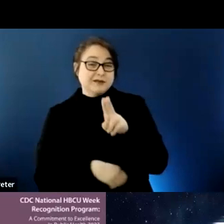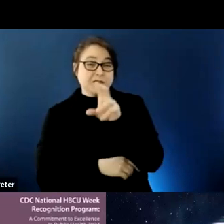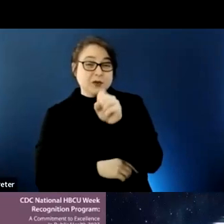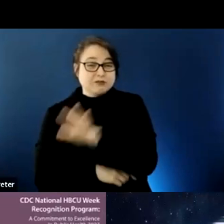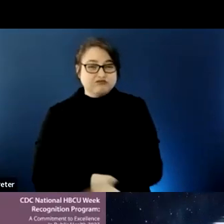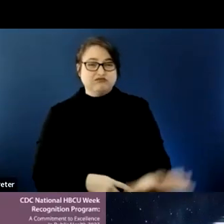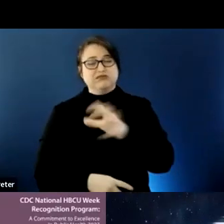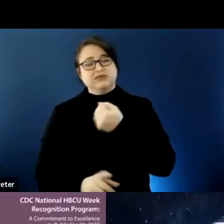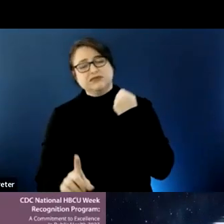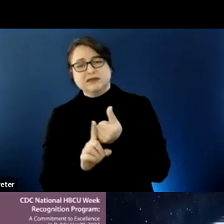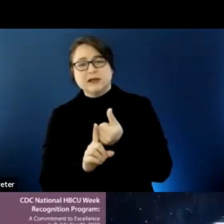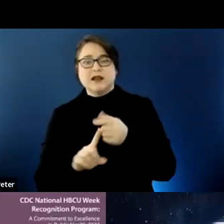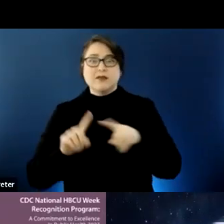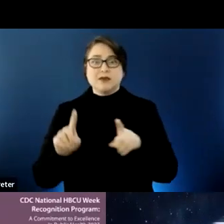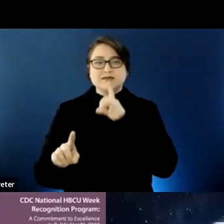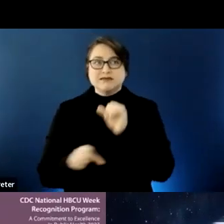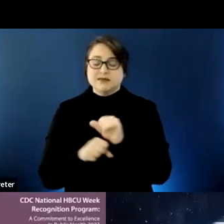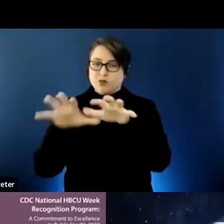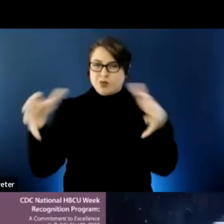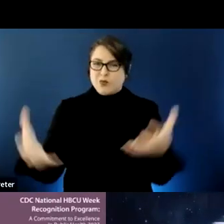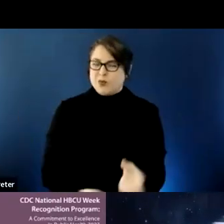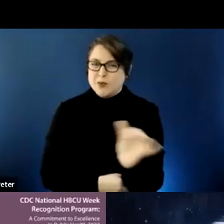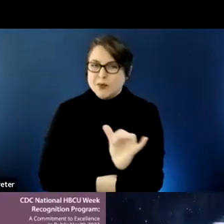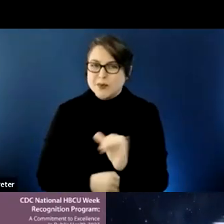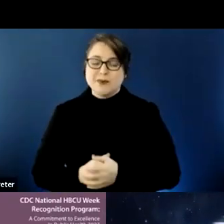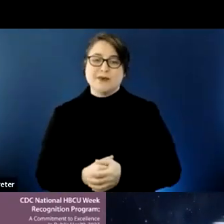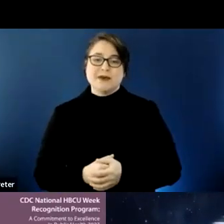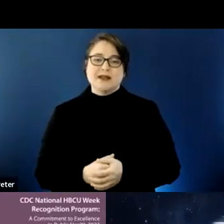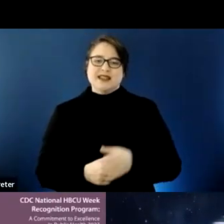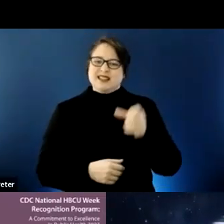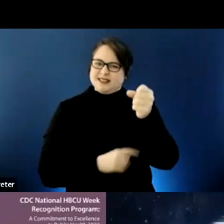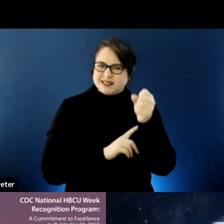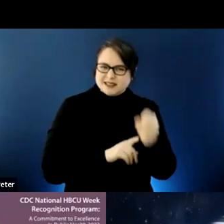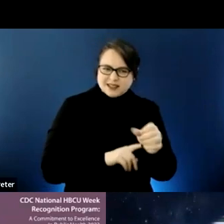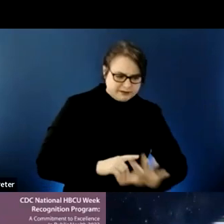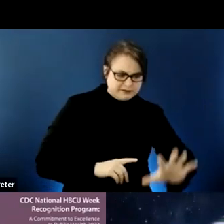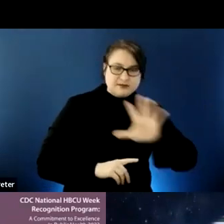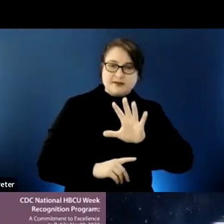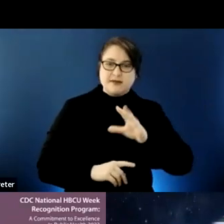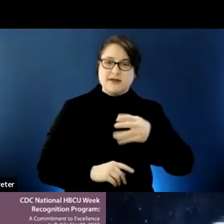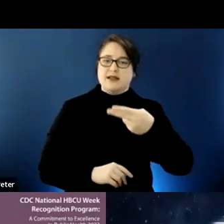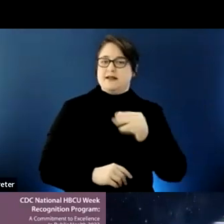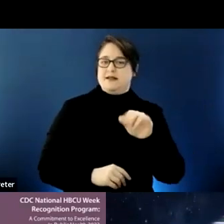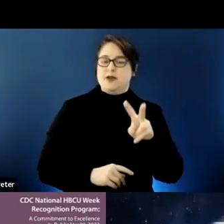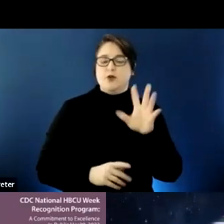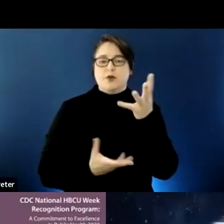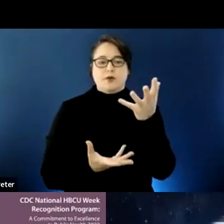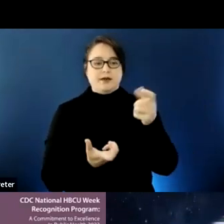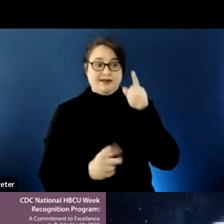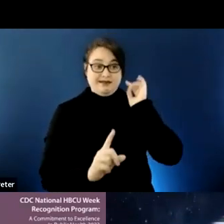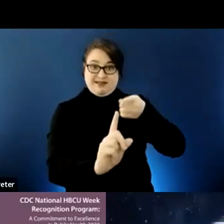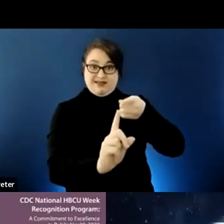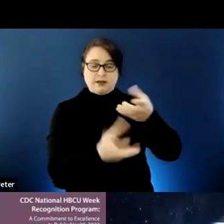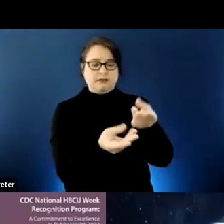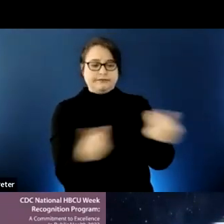of my study is to increase PrEP uptake in the South and in the eradication of the HIV epidemic. And I am